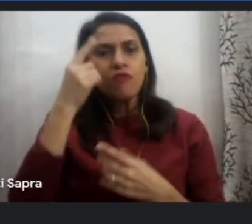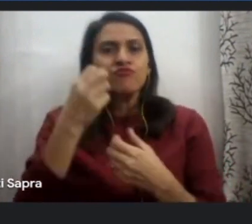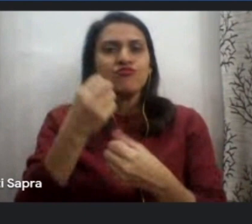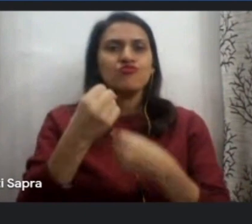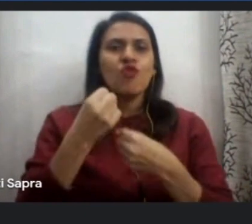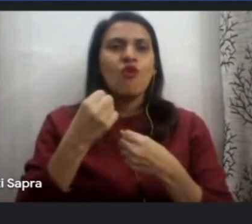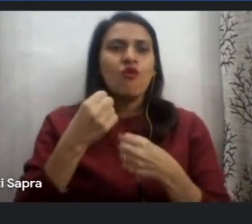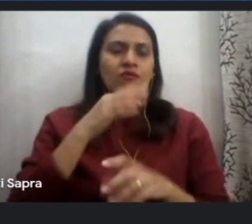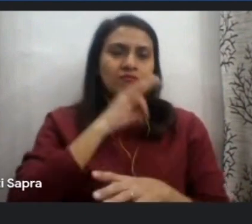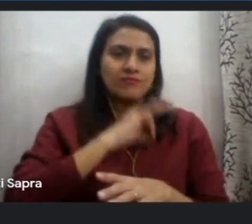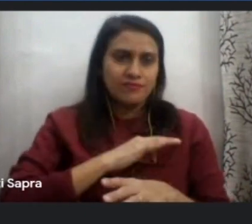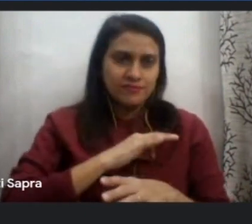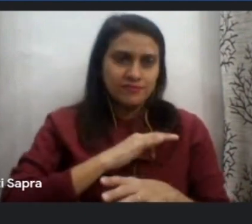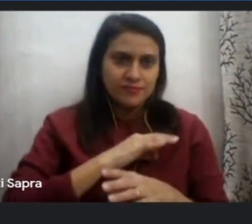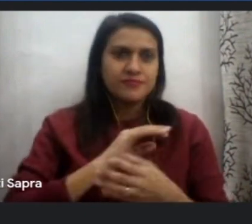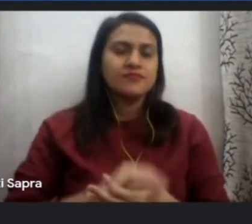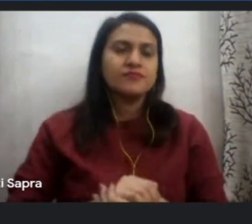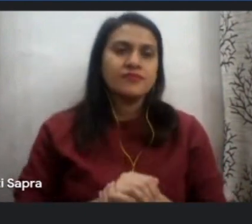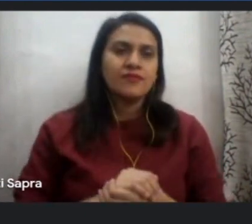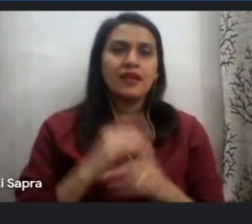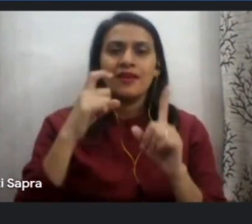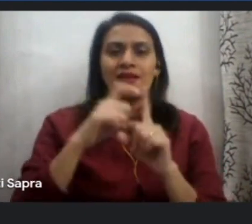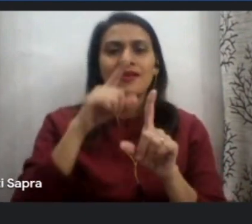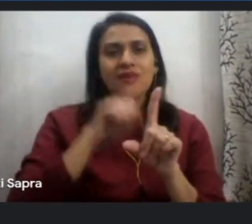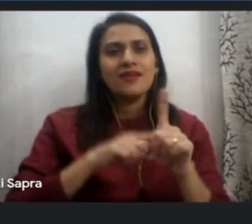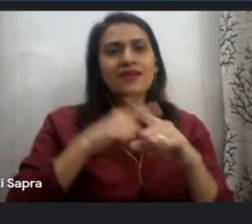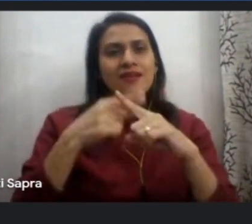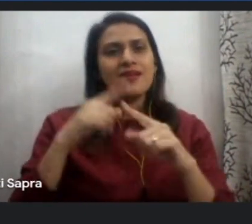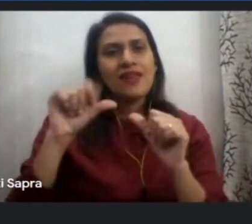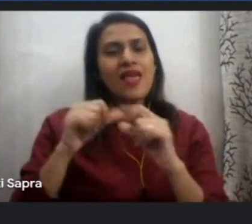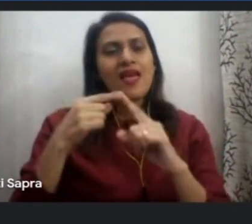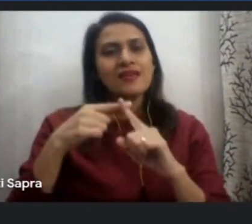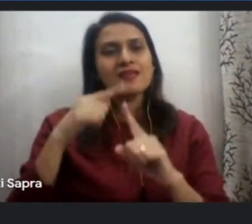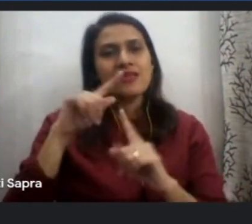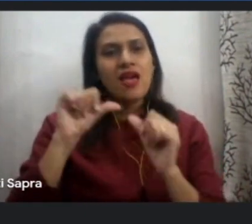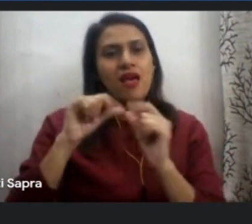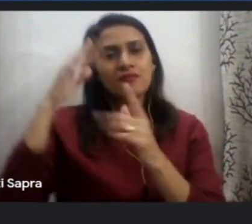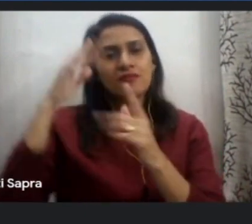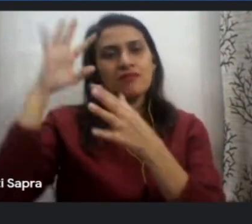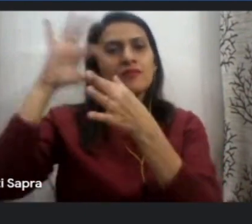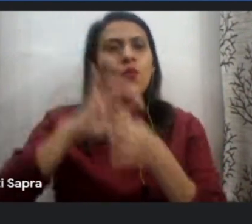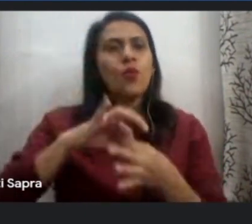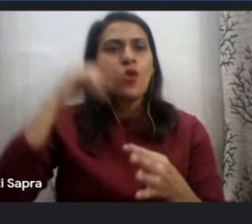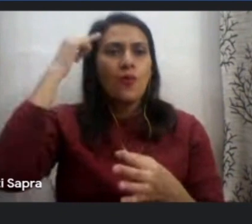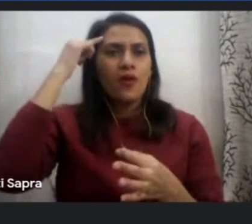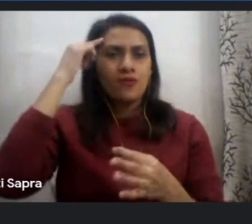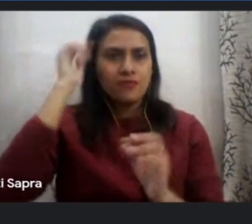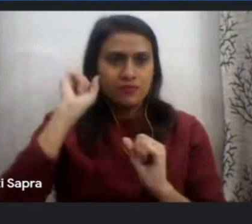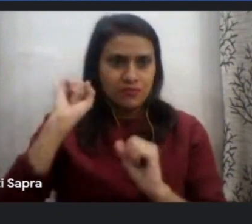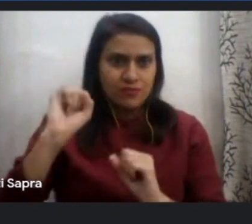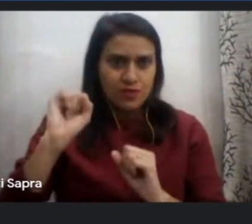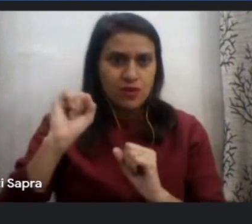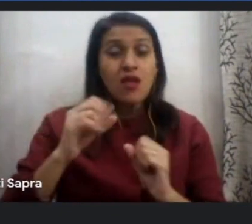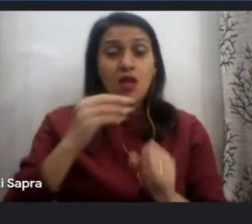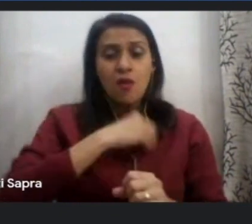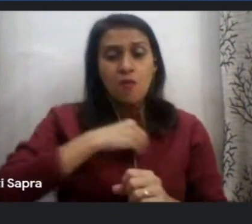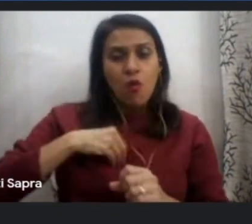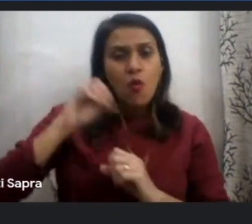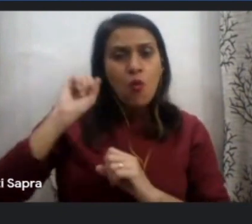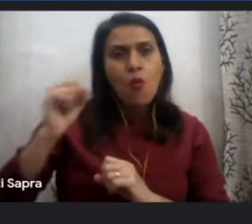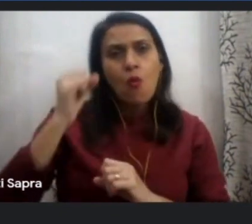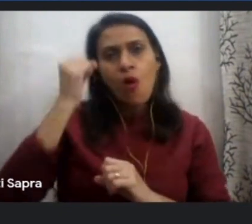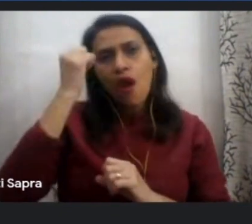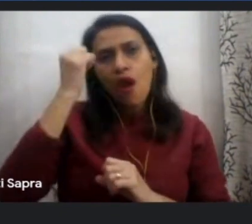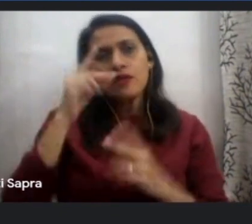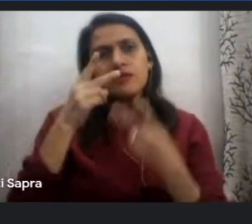learning disability or dyslexia has been viewed as a neurodevelopmental disorder from a lot of medical understanding that there is